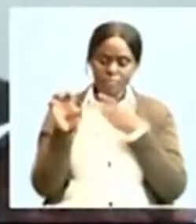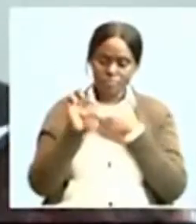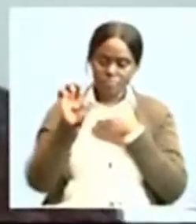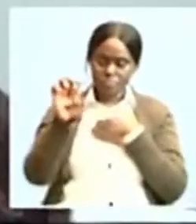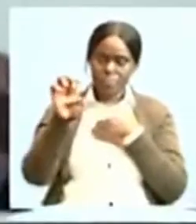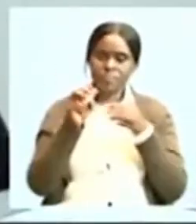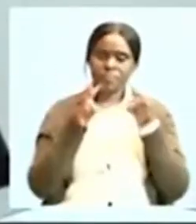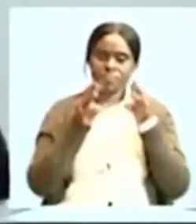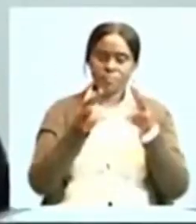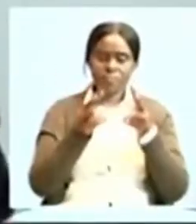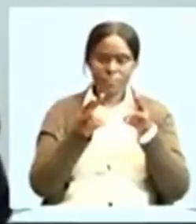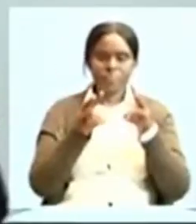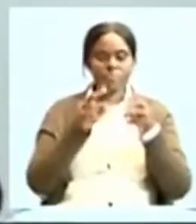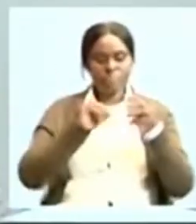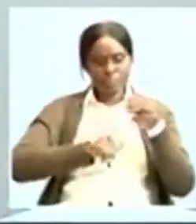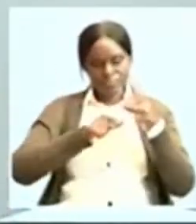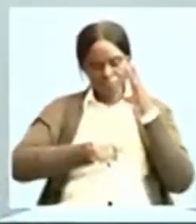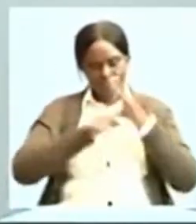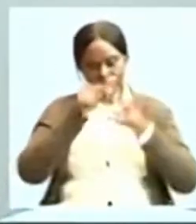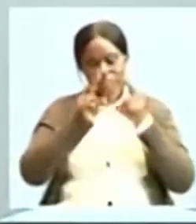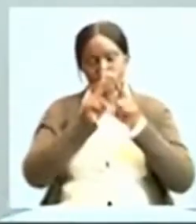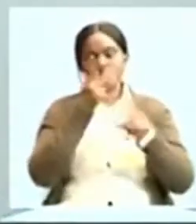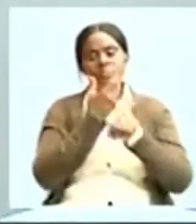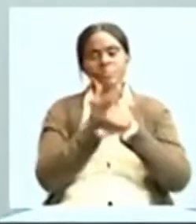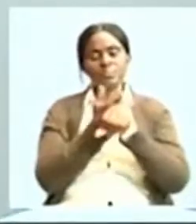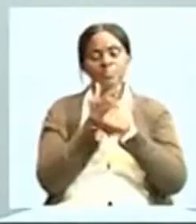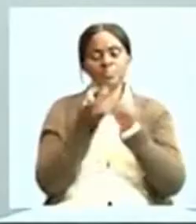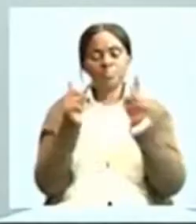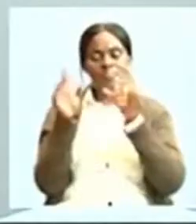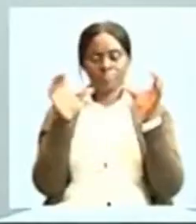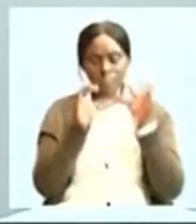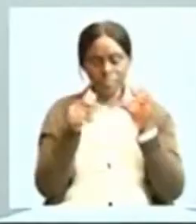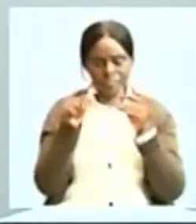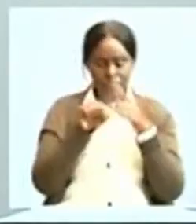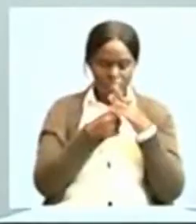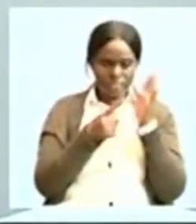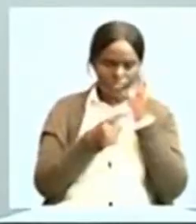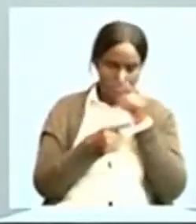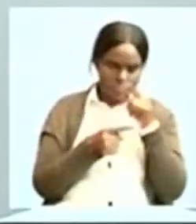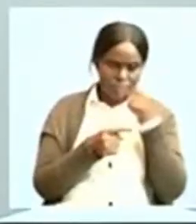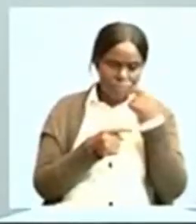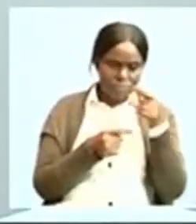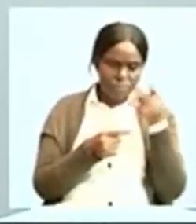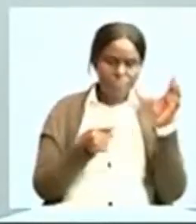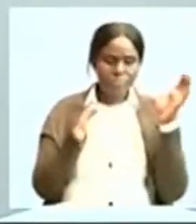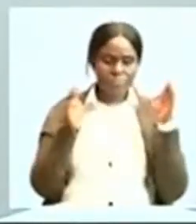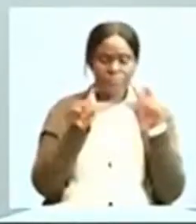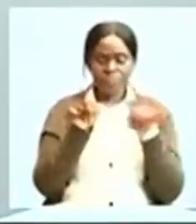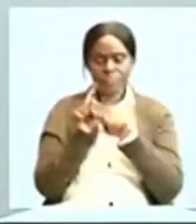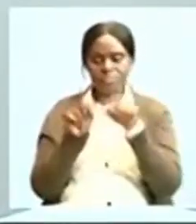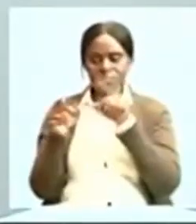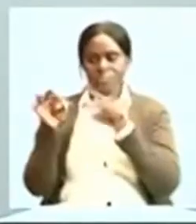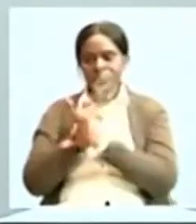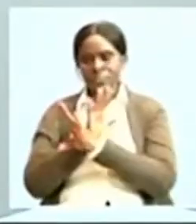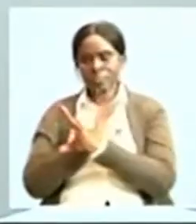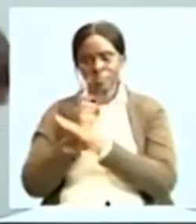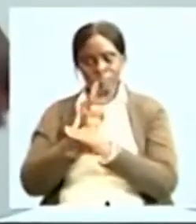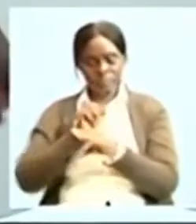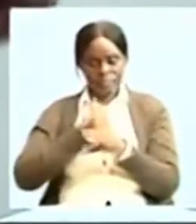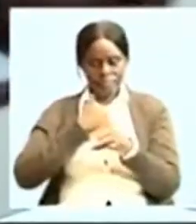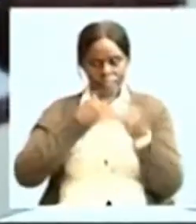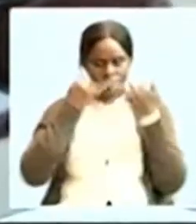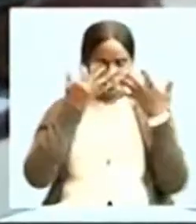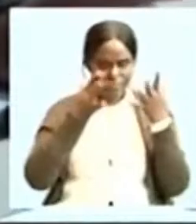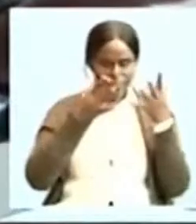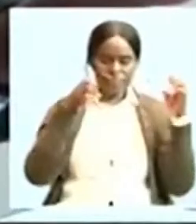means. We find it very uncomfortable when councils start telling the committee and the people of Zambia that we have informed